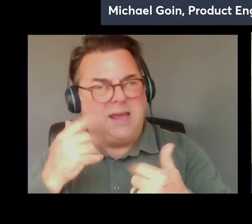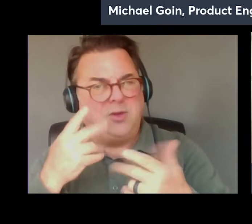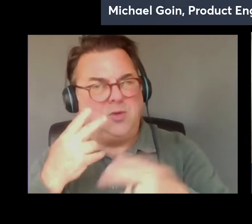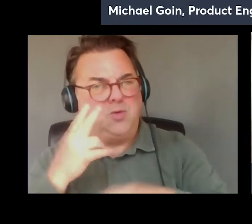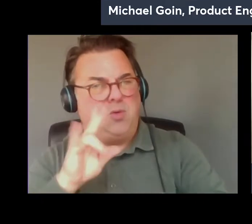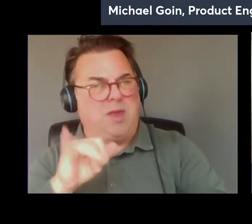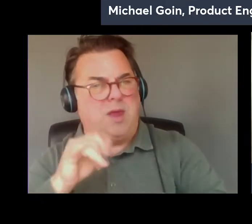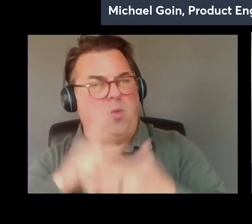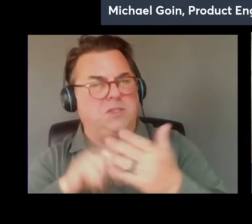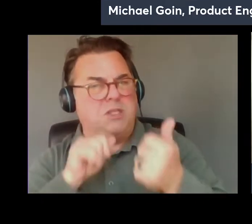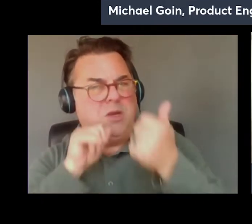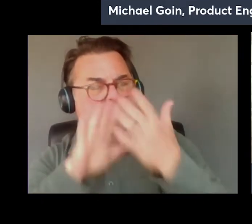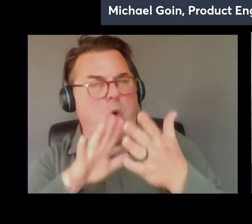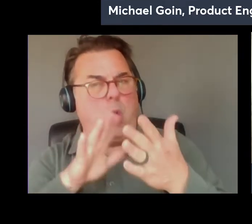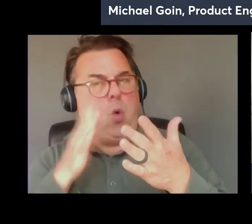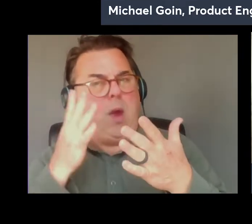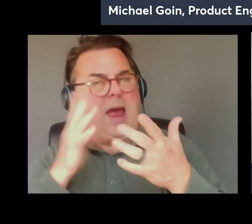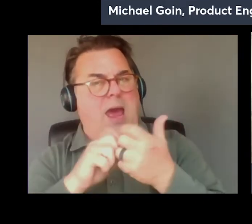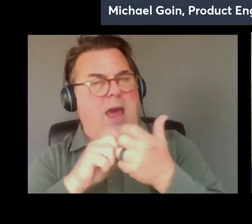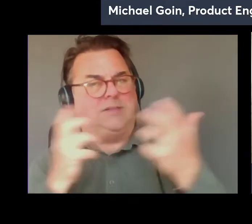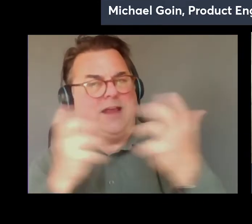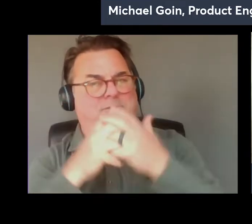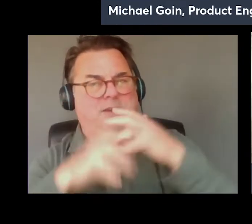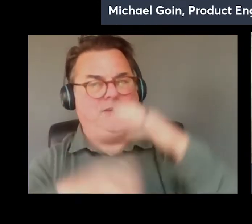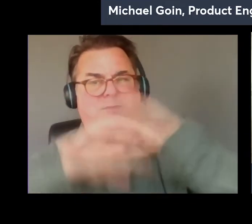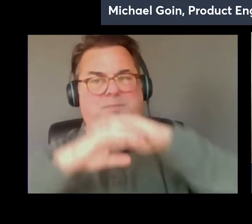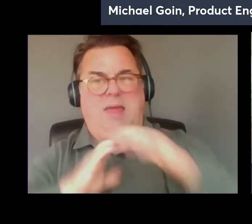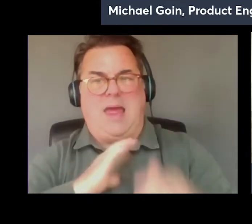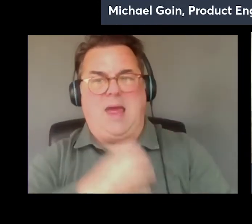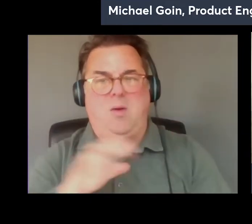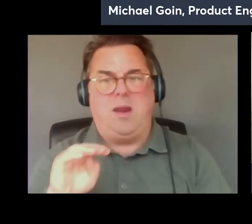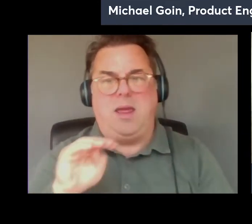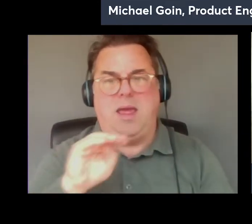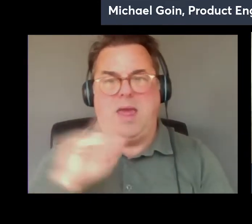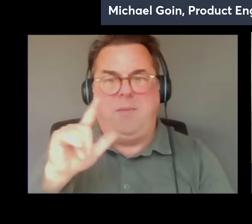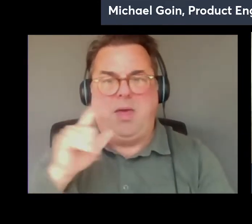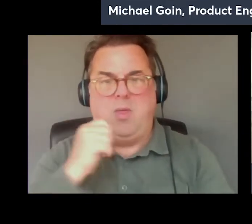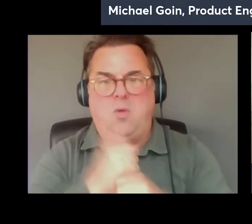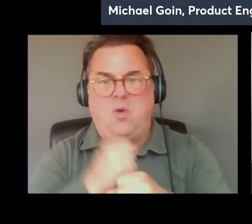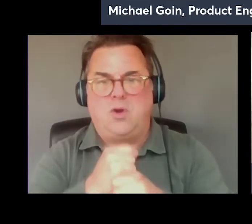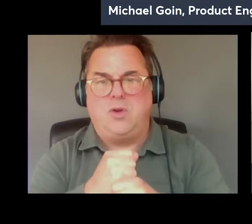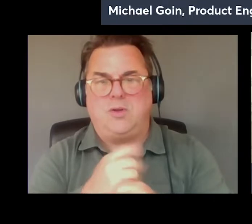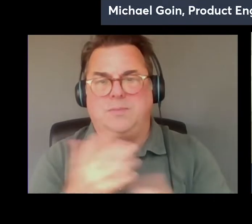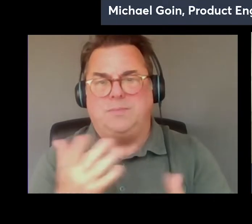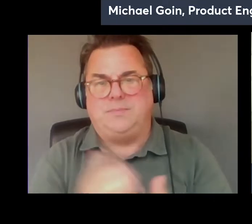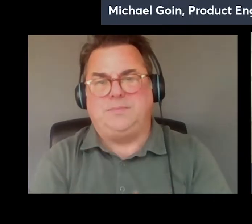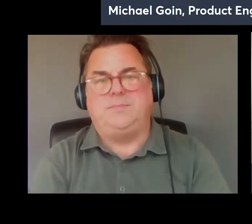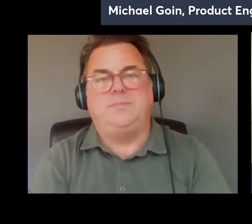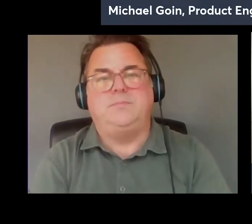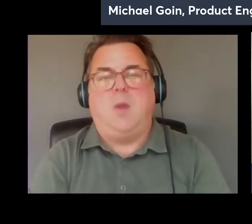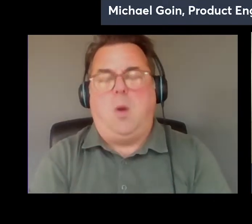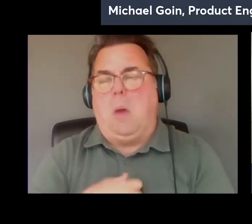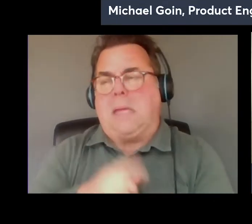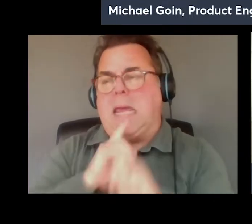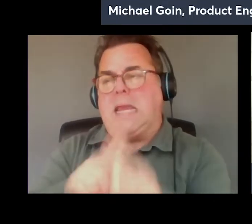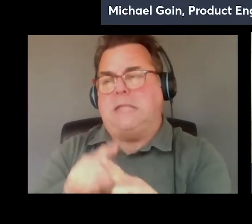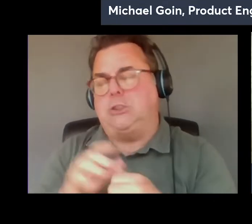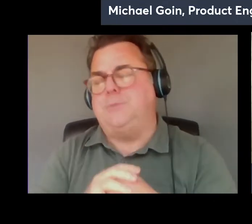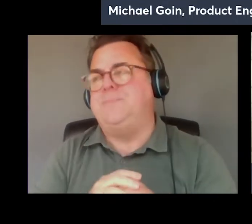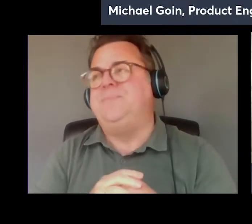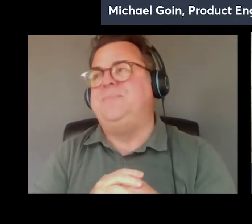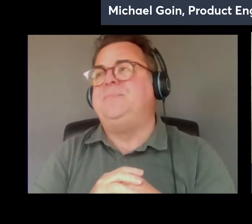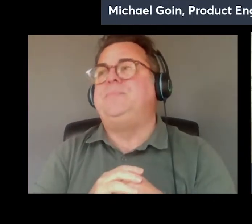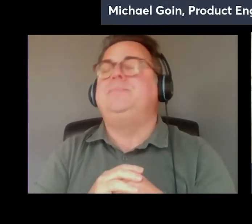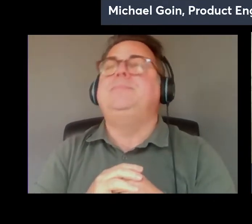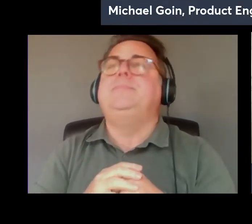into optimizing ML workloads? Yeah, I can absolutely answer that. So sparsity has been